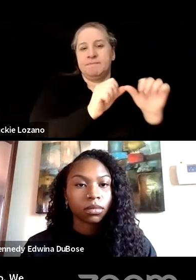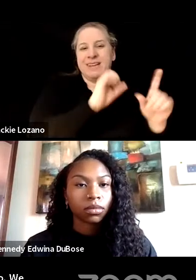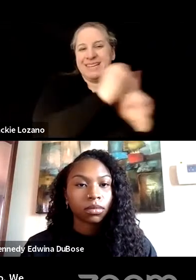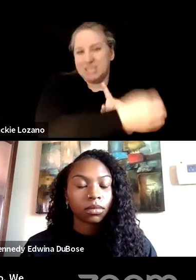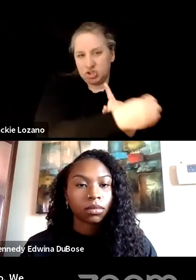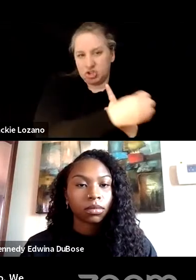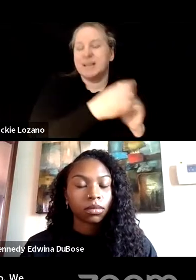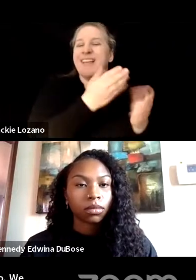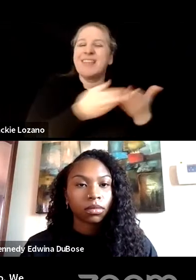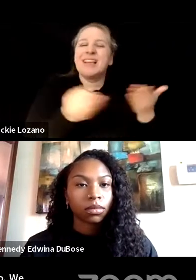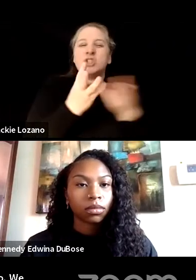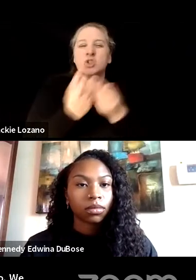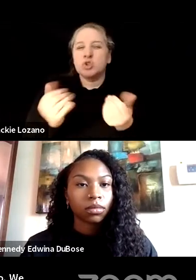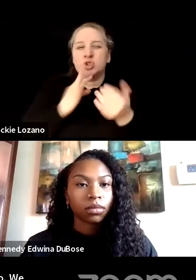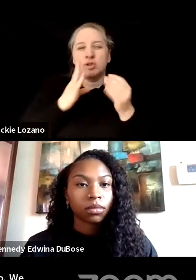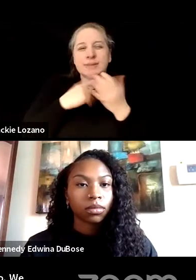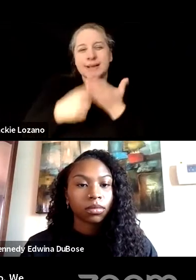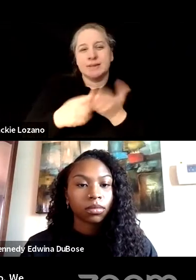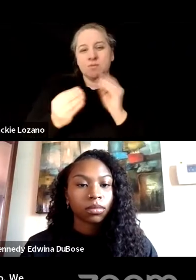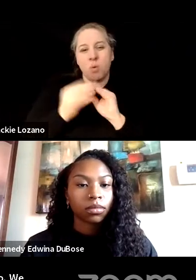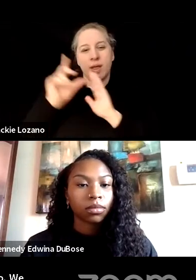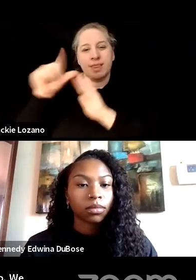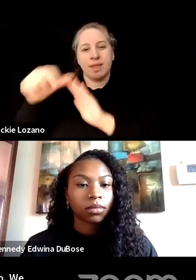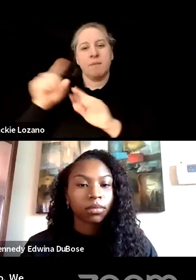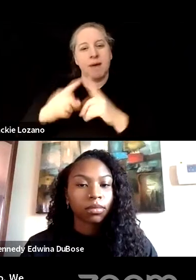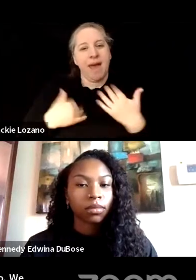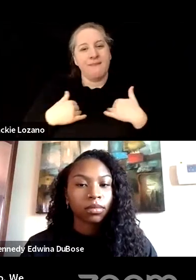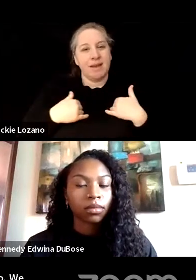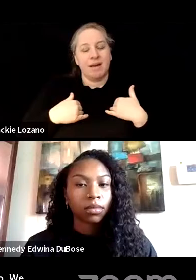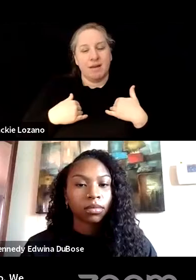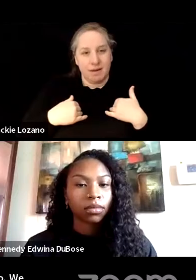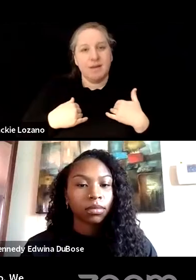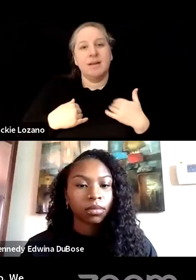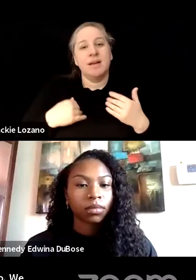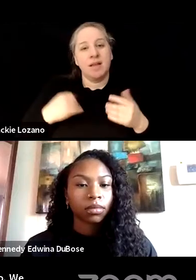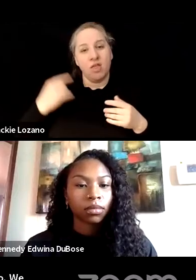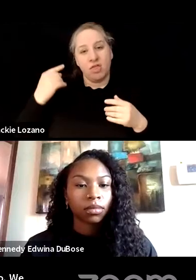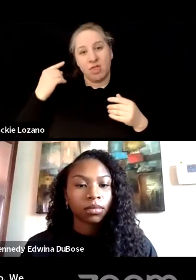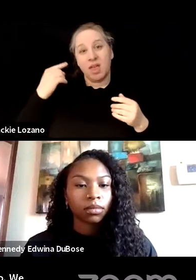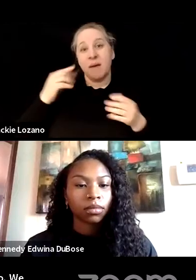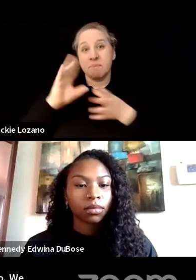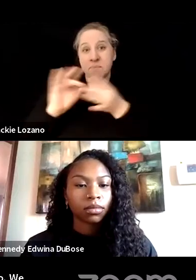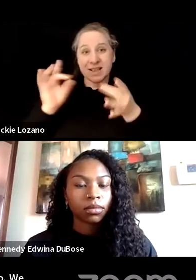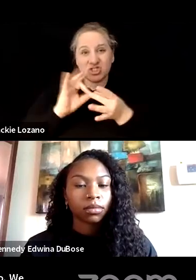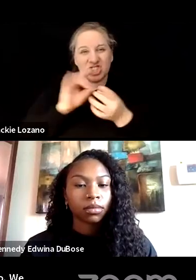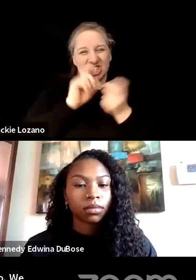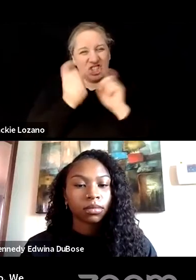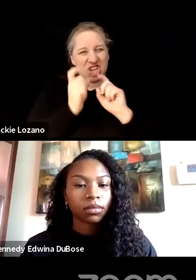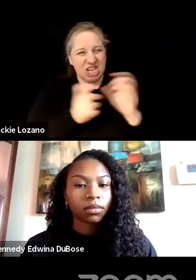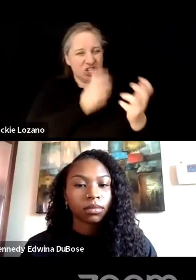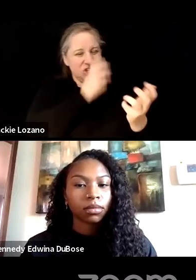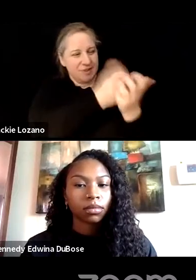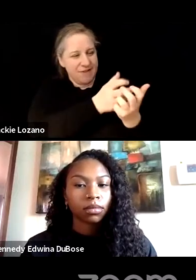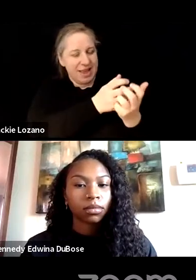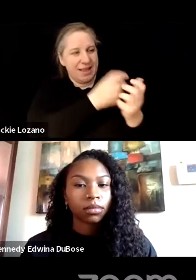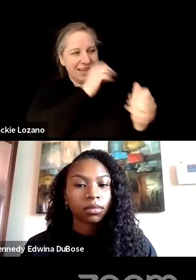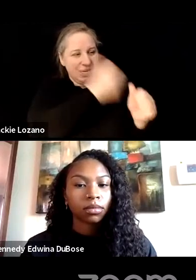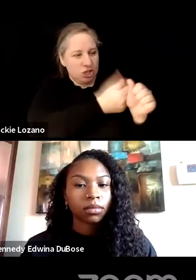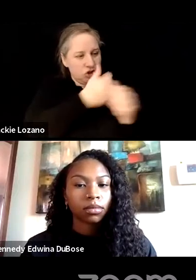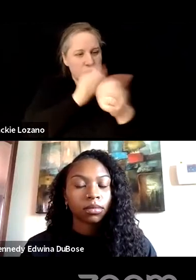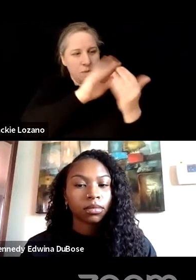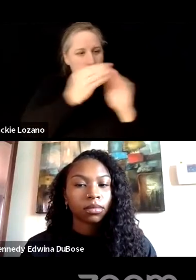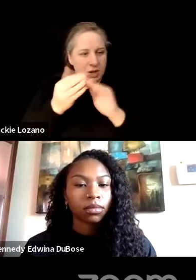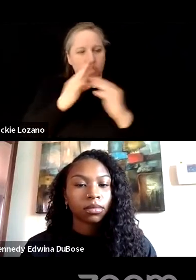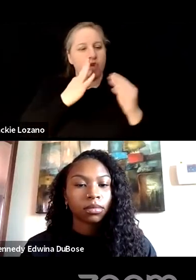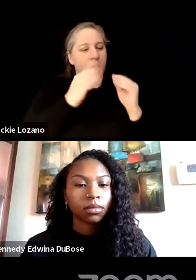that we can talk more about that later, but having thought leaders and messages crafted for the community and talking to the community about